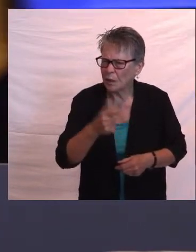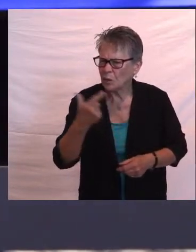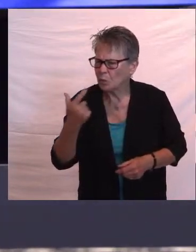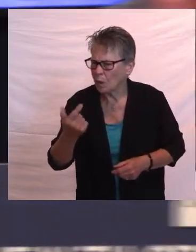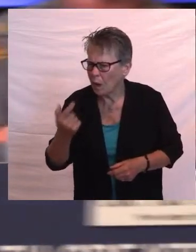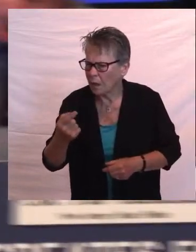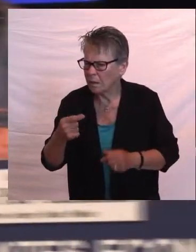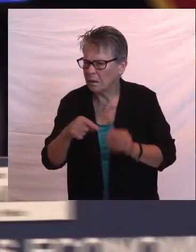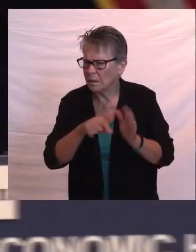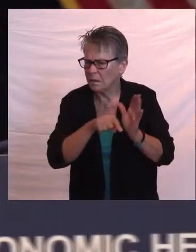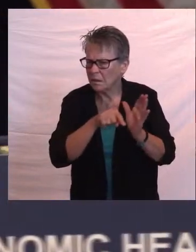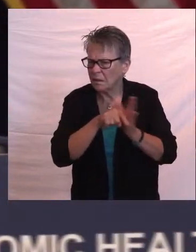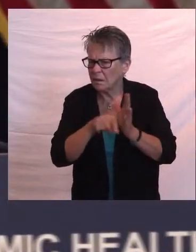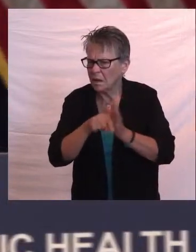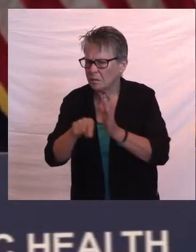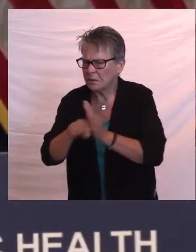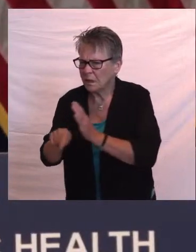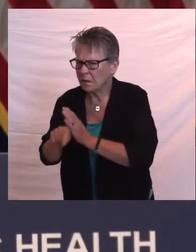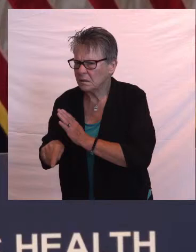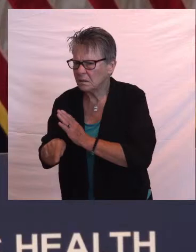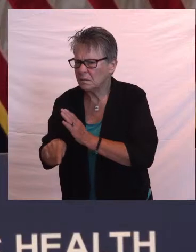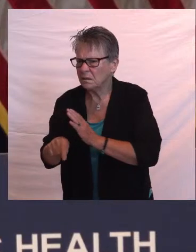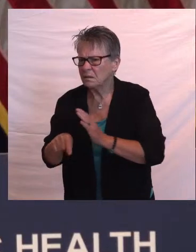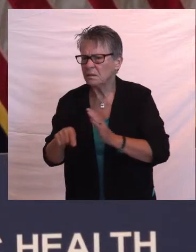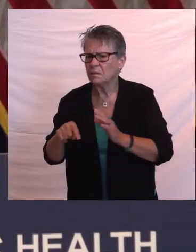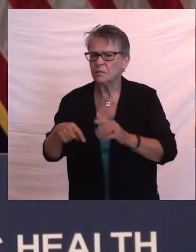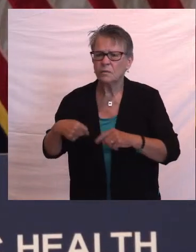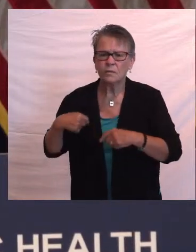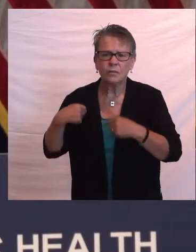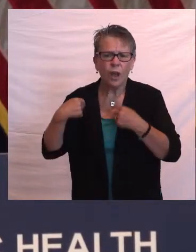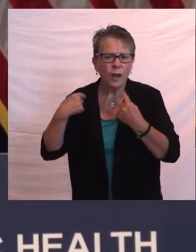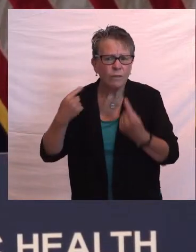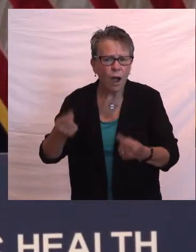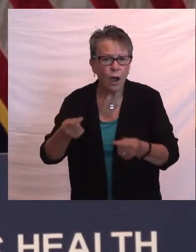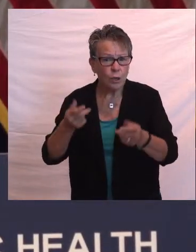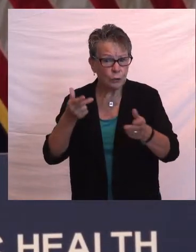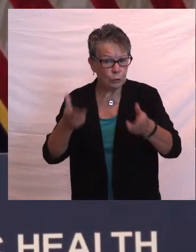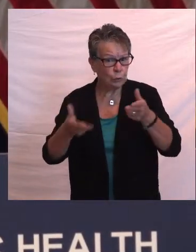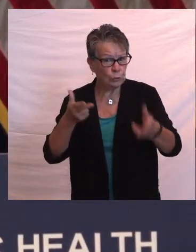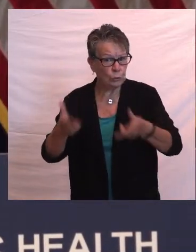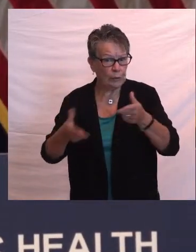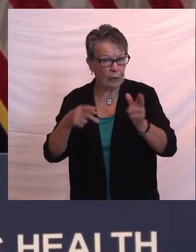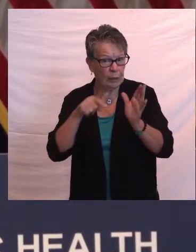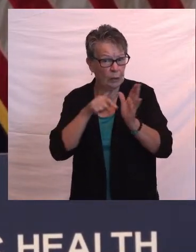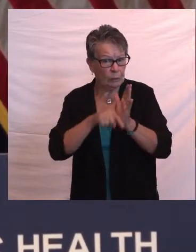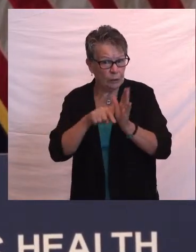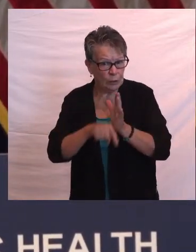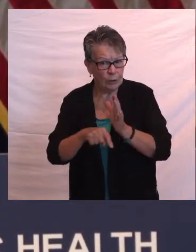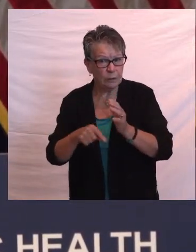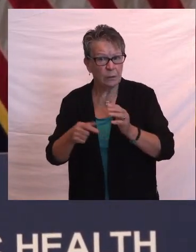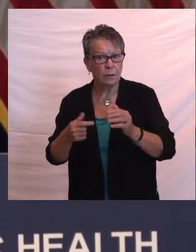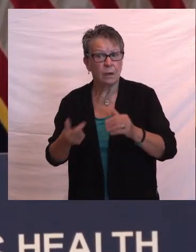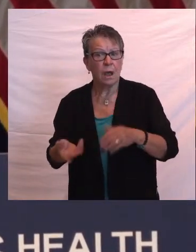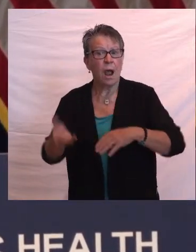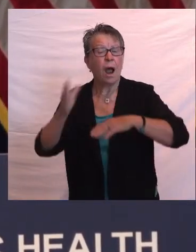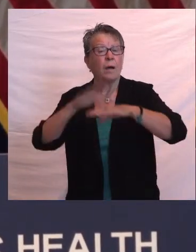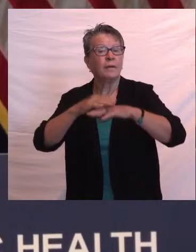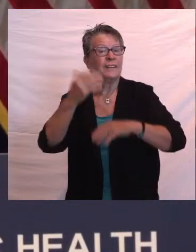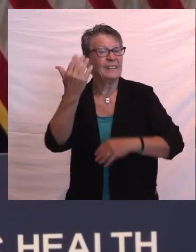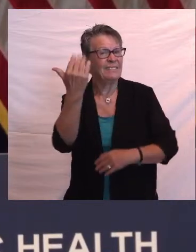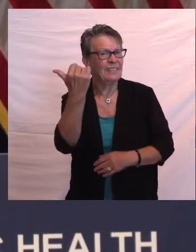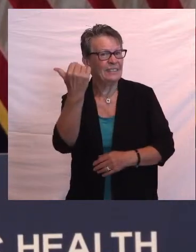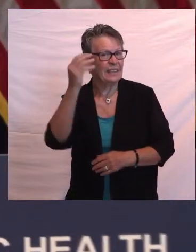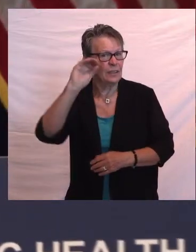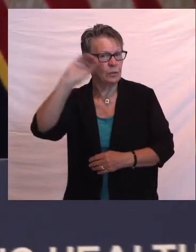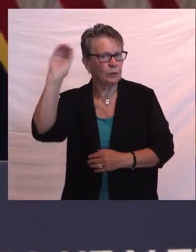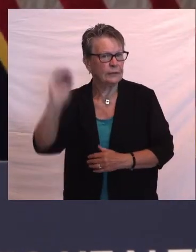year to date, our shooting murder victims are up 15% since 2020. I think our hit